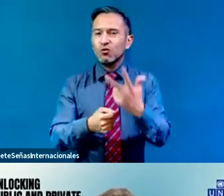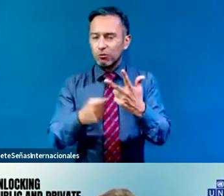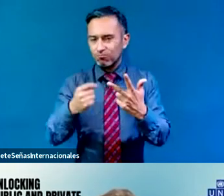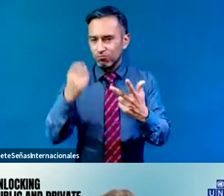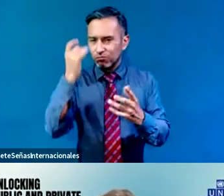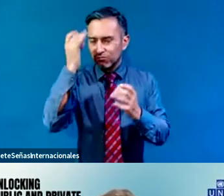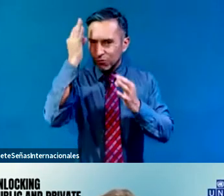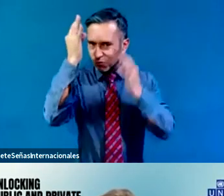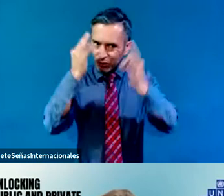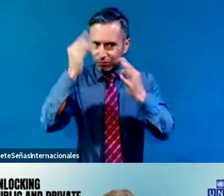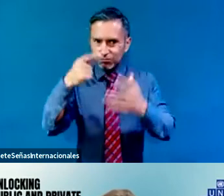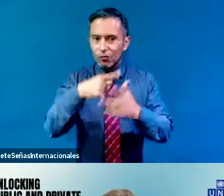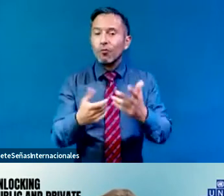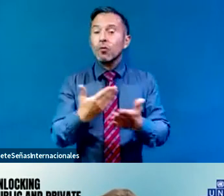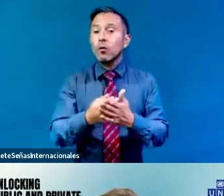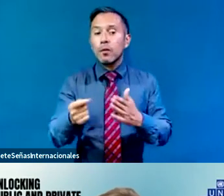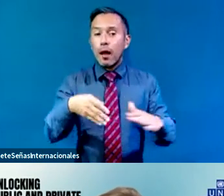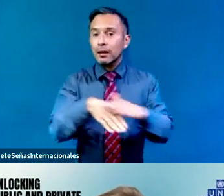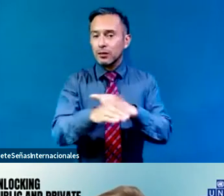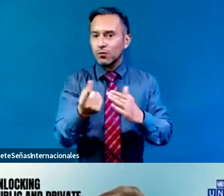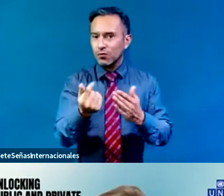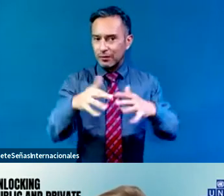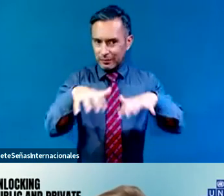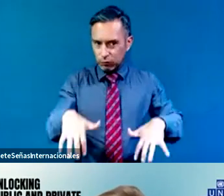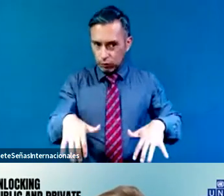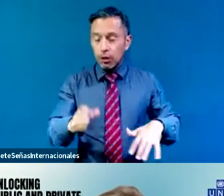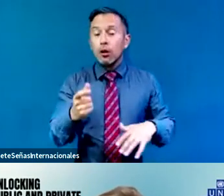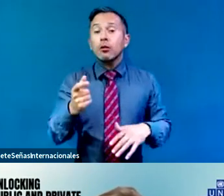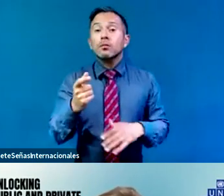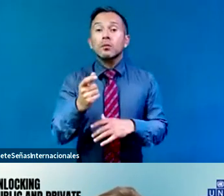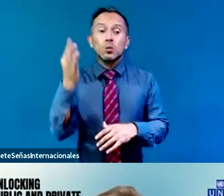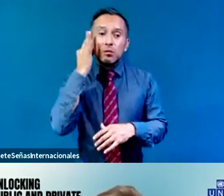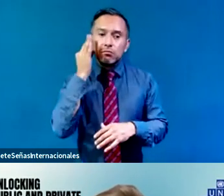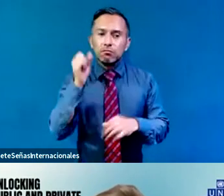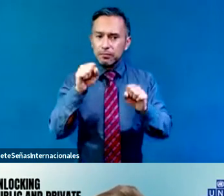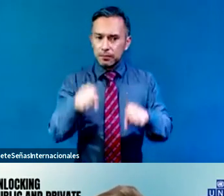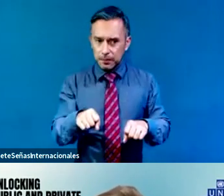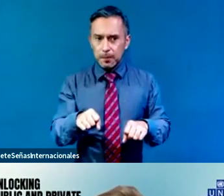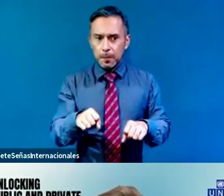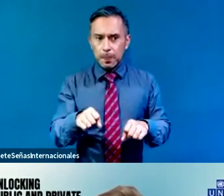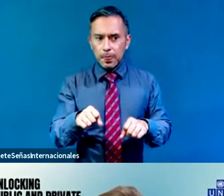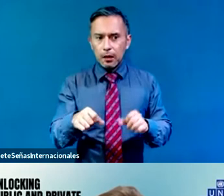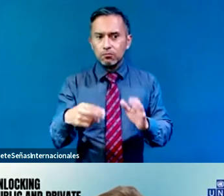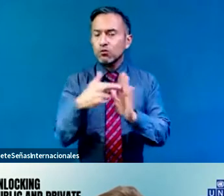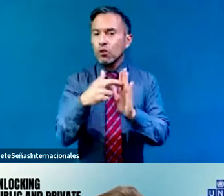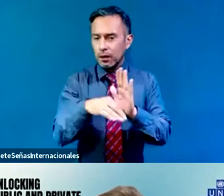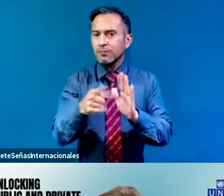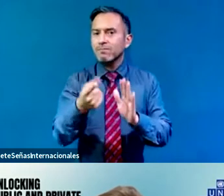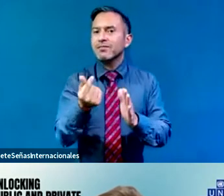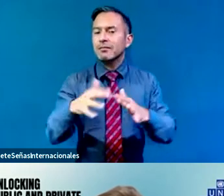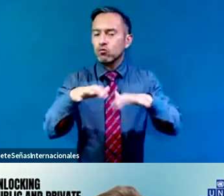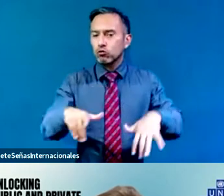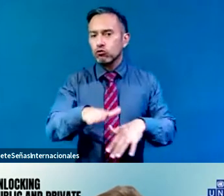businesses, thinking beyond financial capital. Access to digital payments, products, and services provides previously excluded women